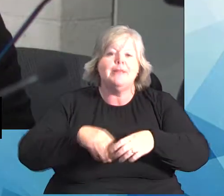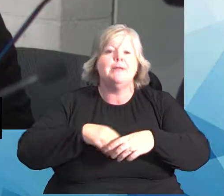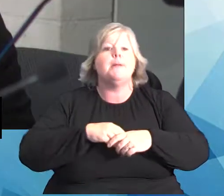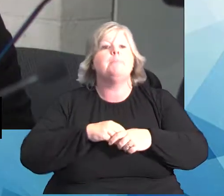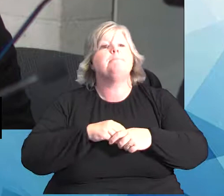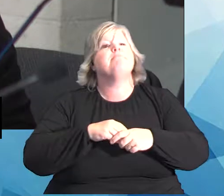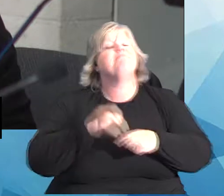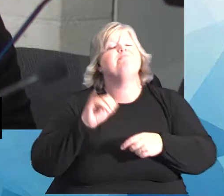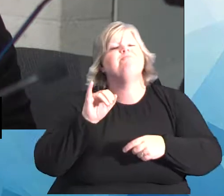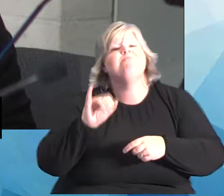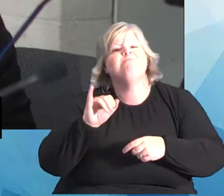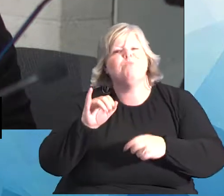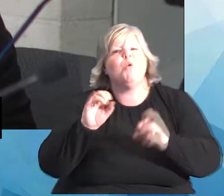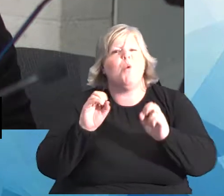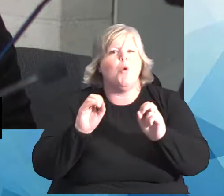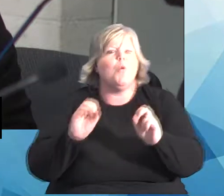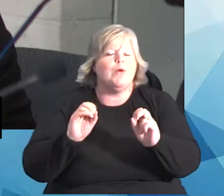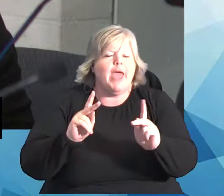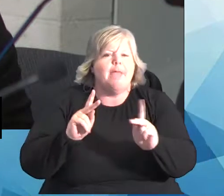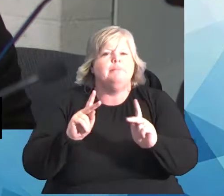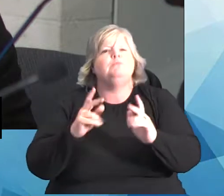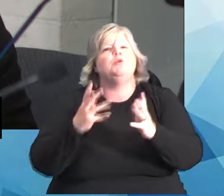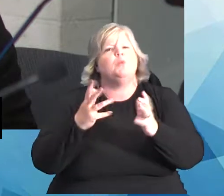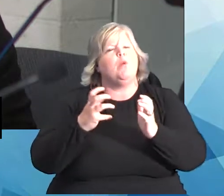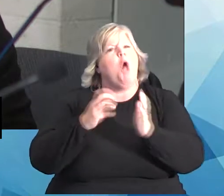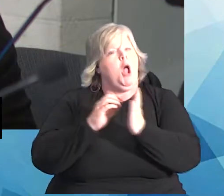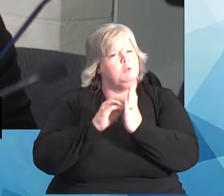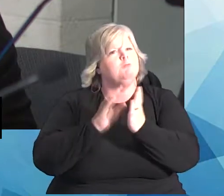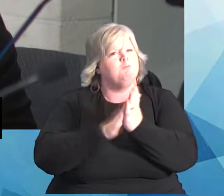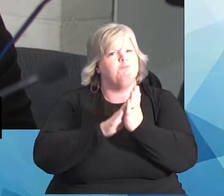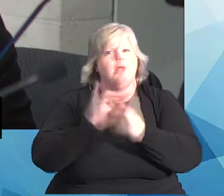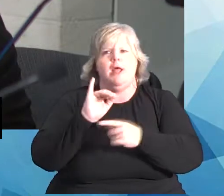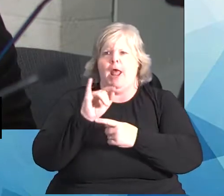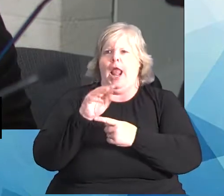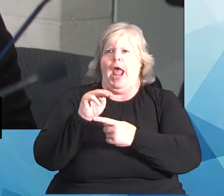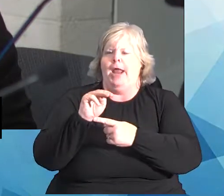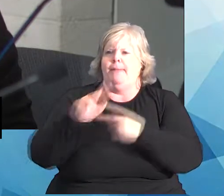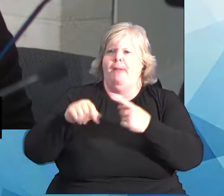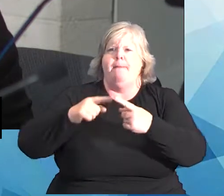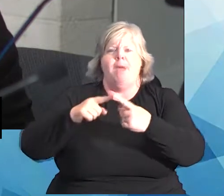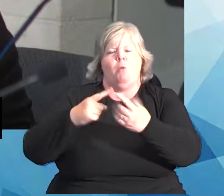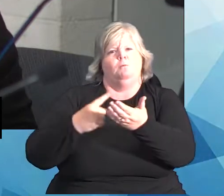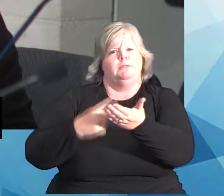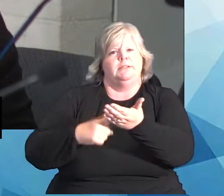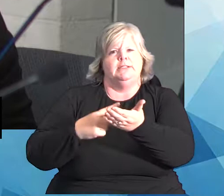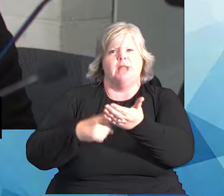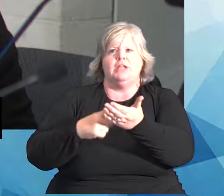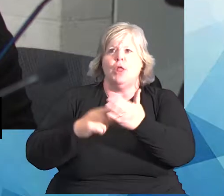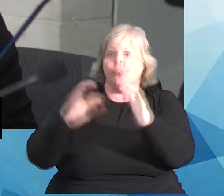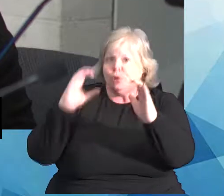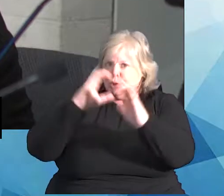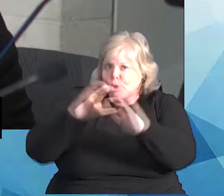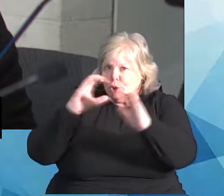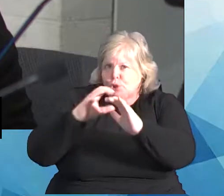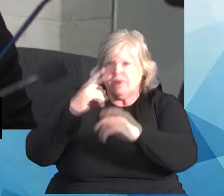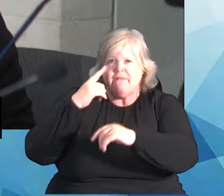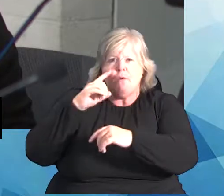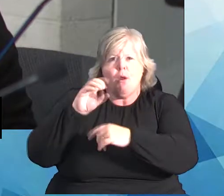both then, because we certainly want an item where we talk about the search for the ombudsperson and the specific